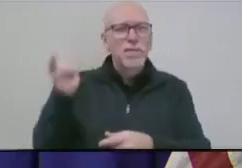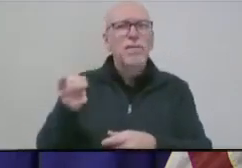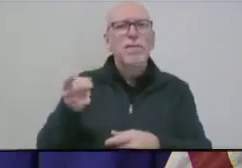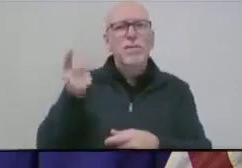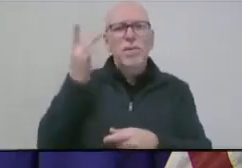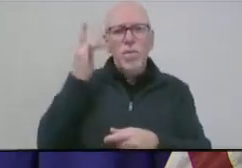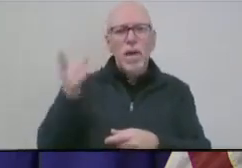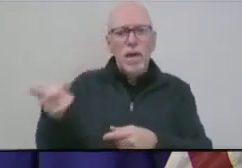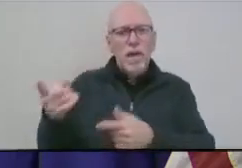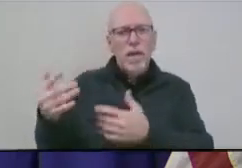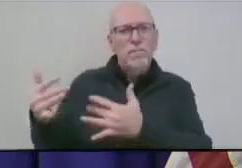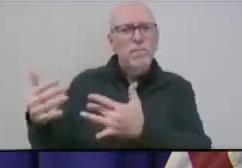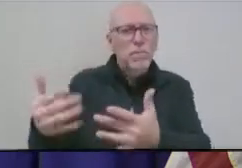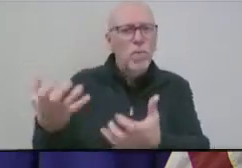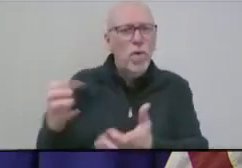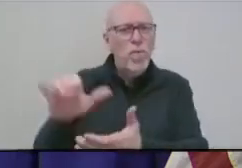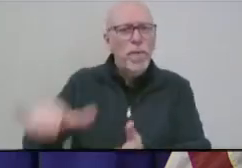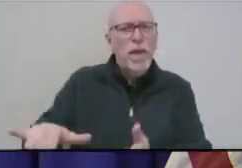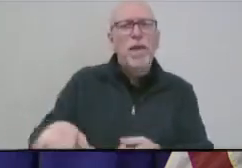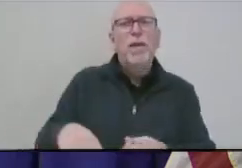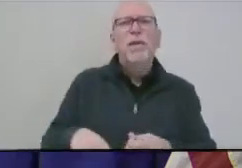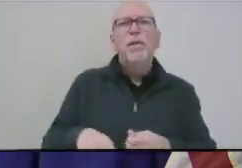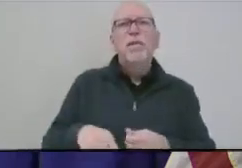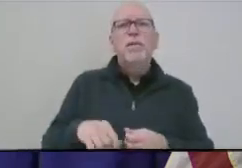moving toward in terms of